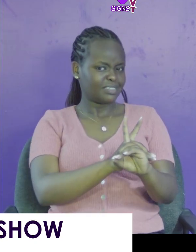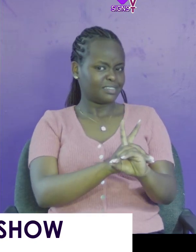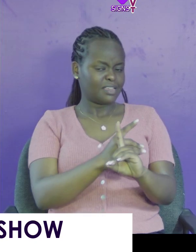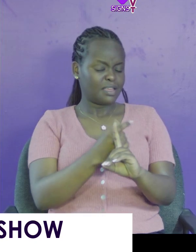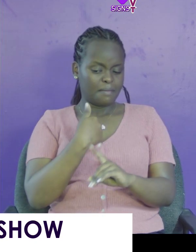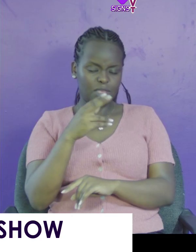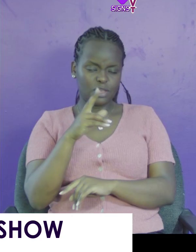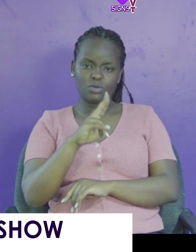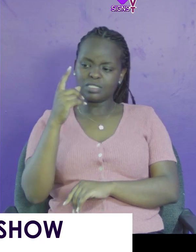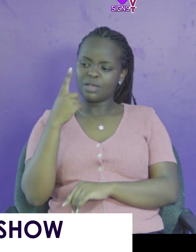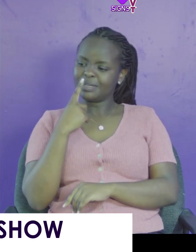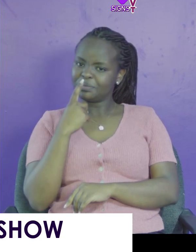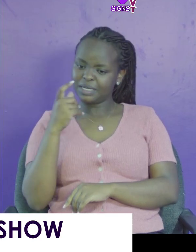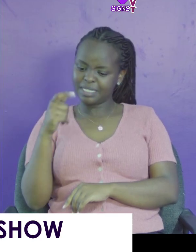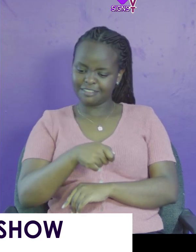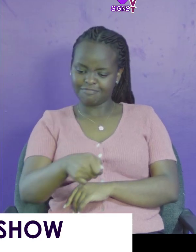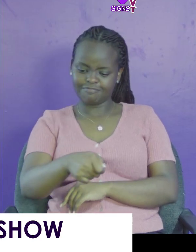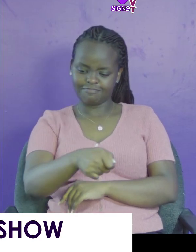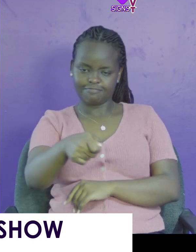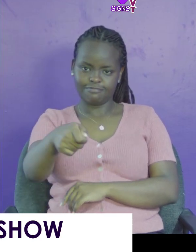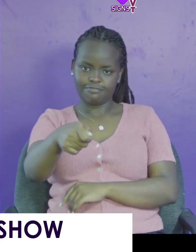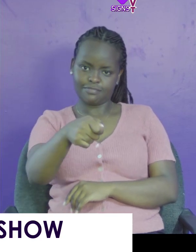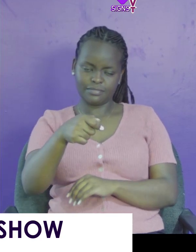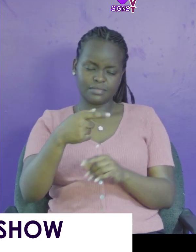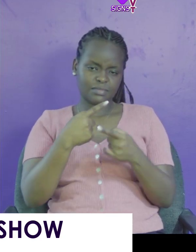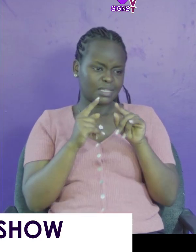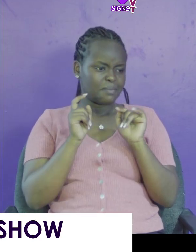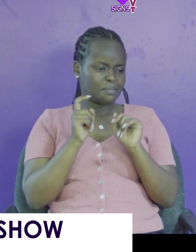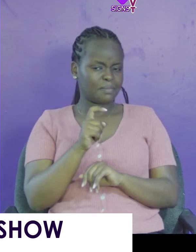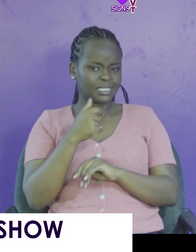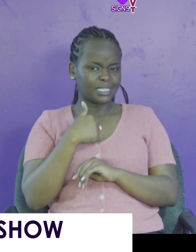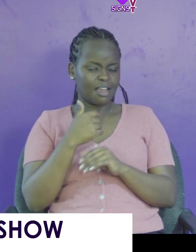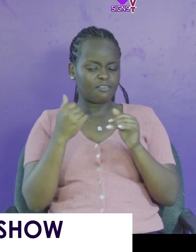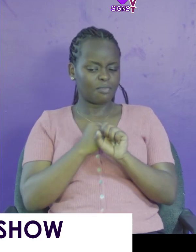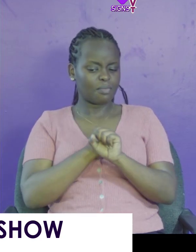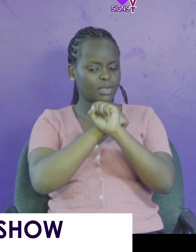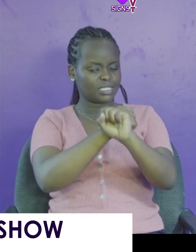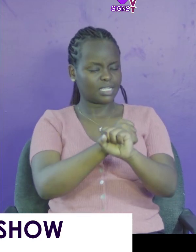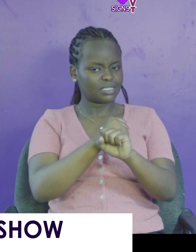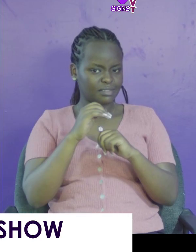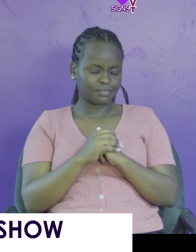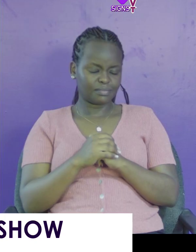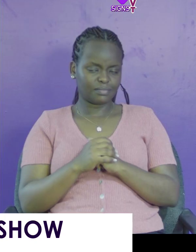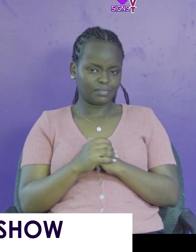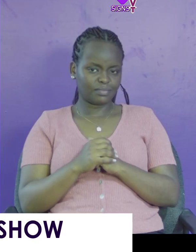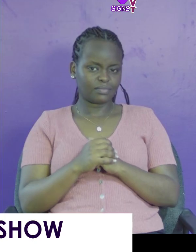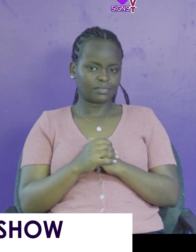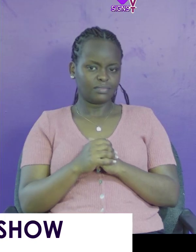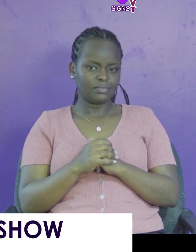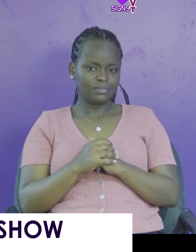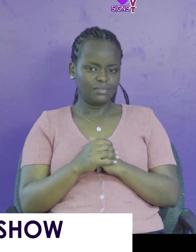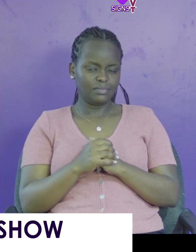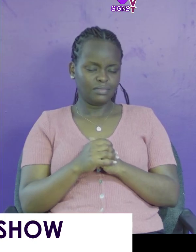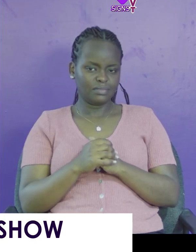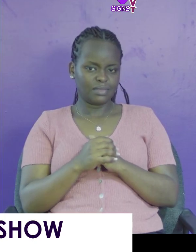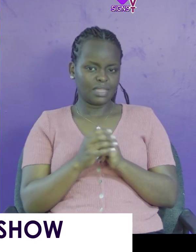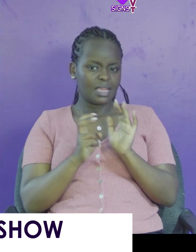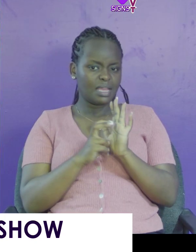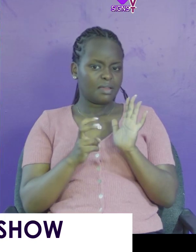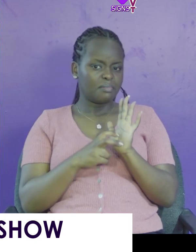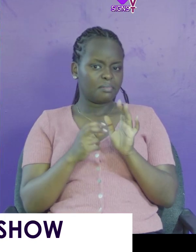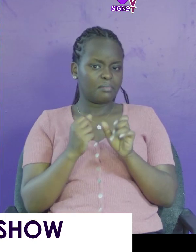Of I would course, need yes. somebody. But I have to play that protective role anyway. Yes, and you are still a man. Does it make you not